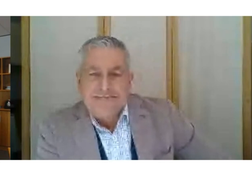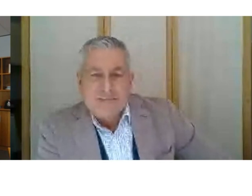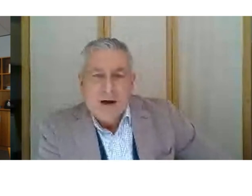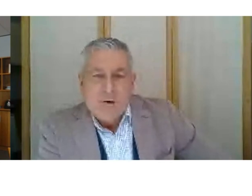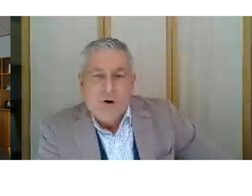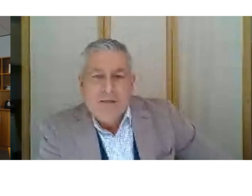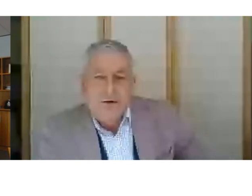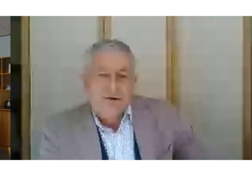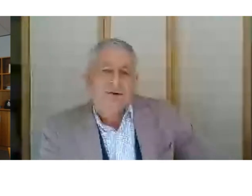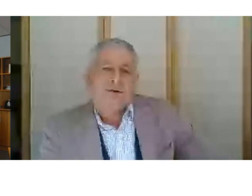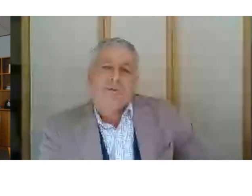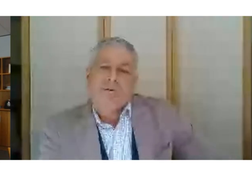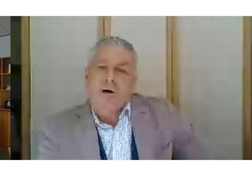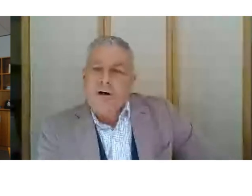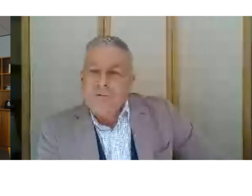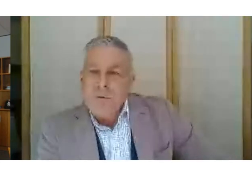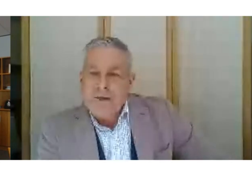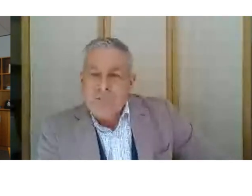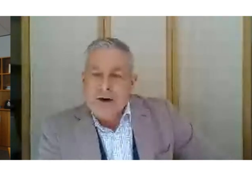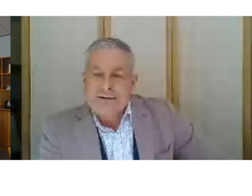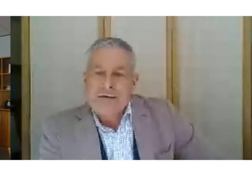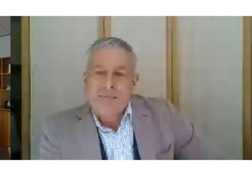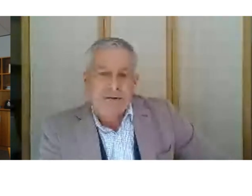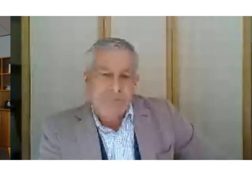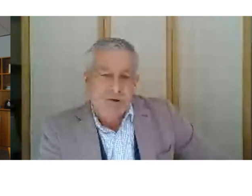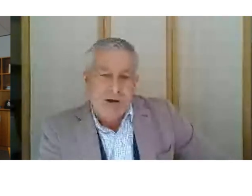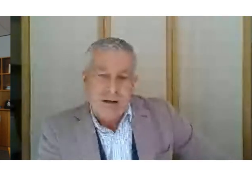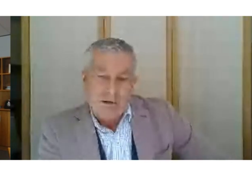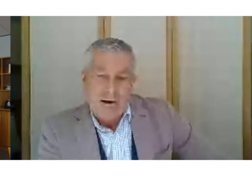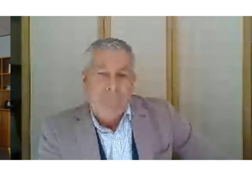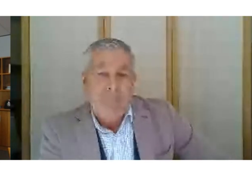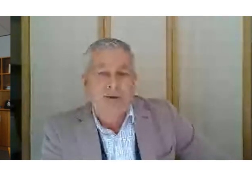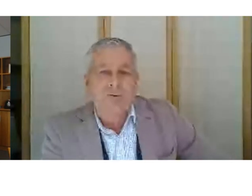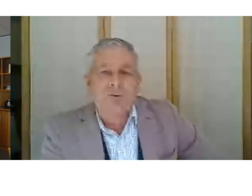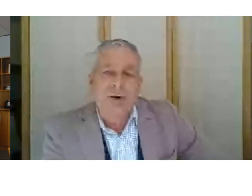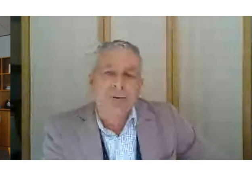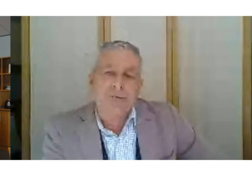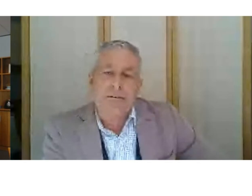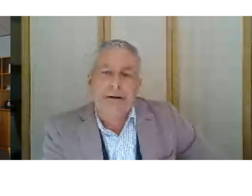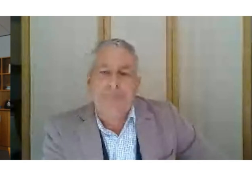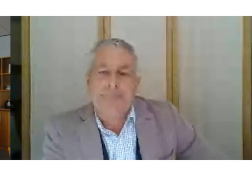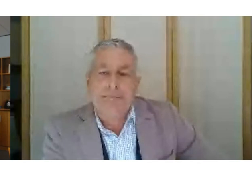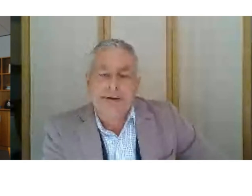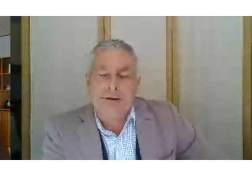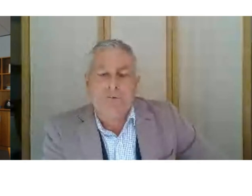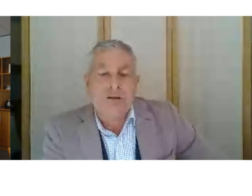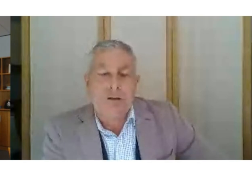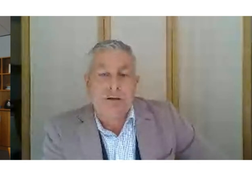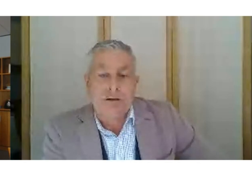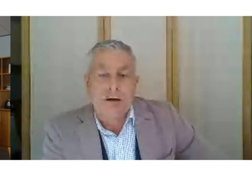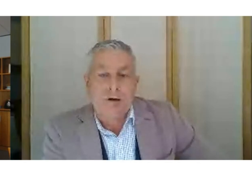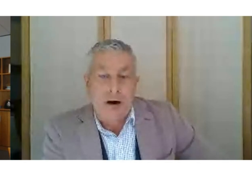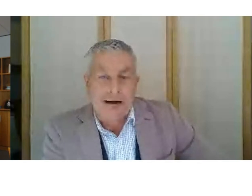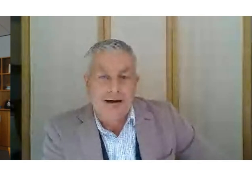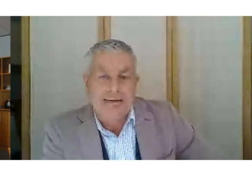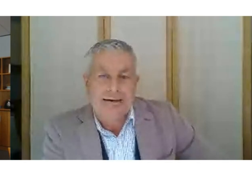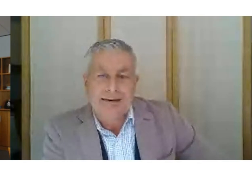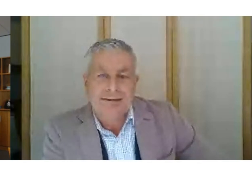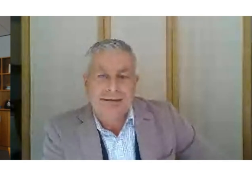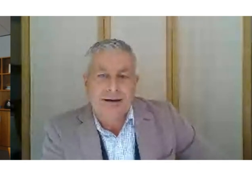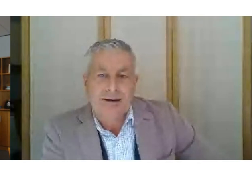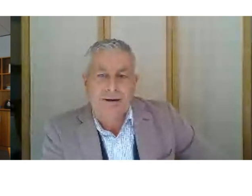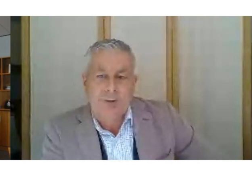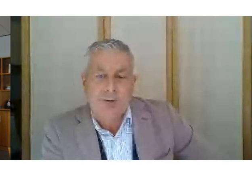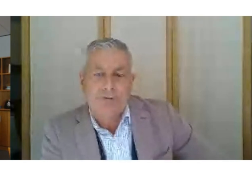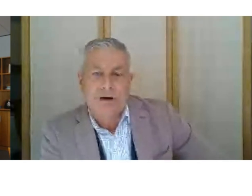Absolutely. One of the questions we've got from one of the participants, Michelle, is around mentorship. Obviously, you highlighted